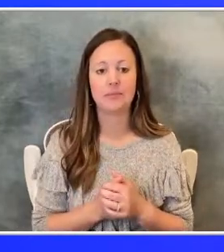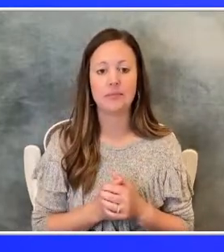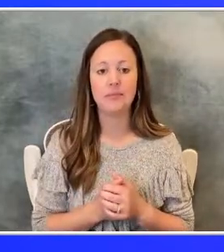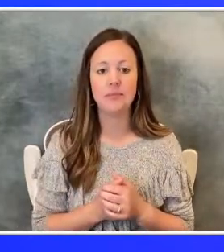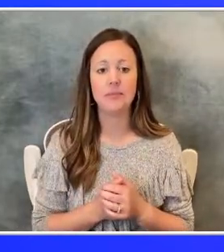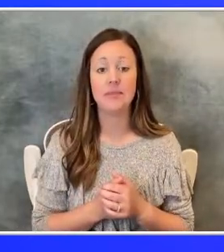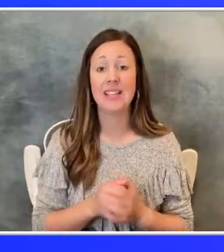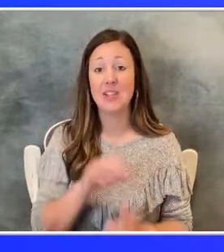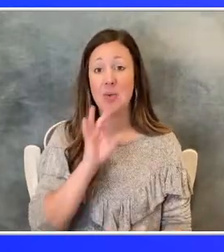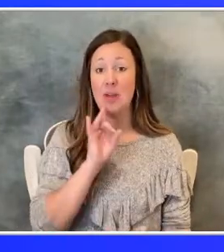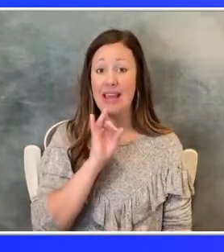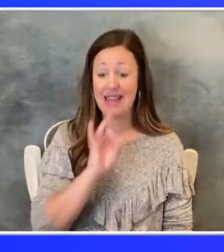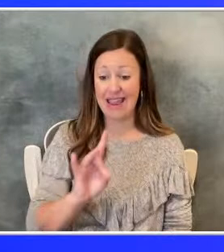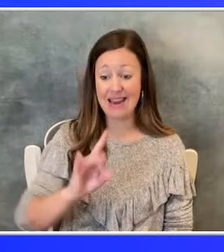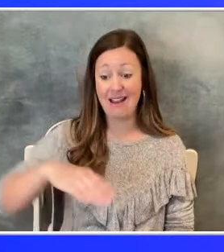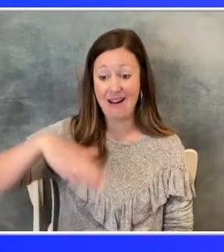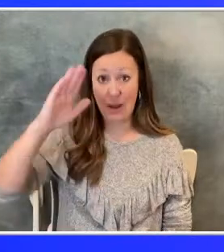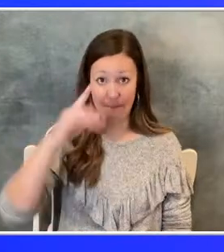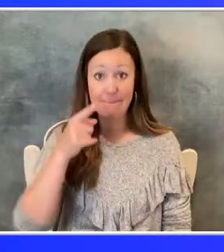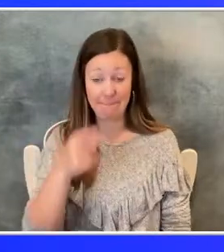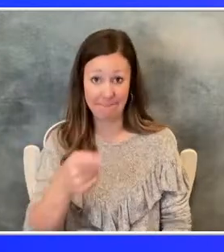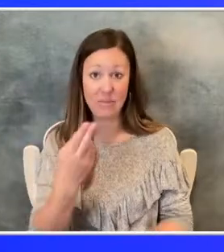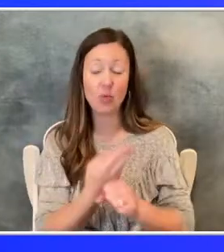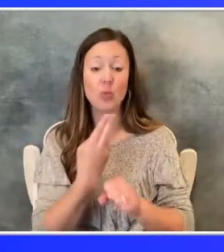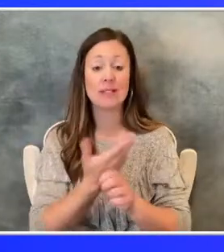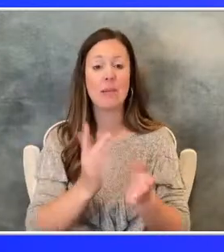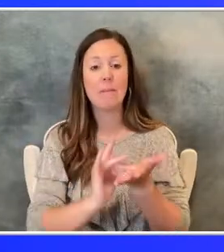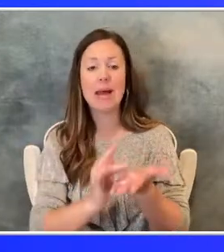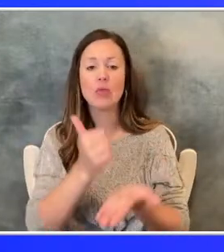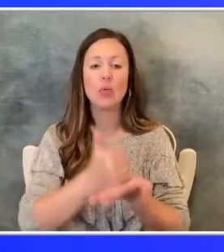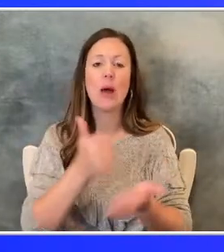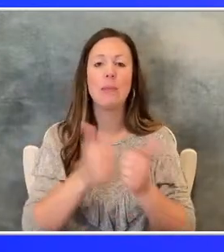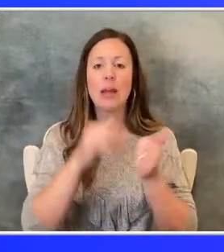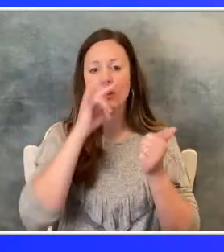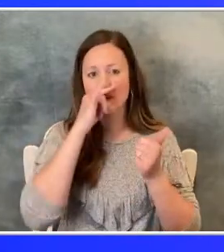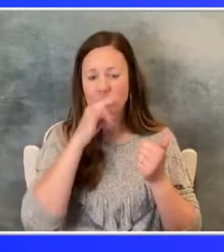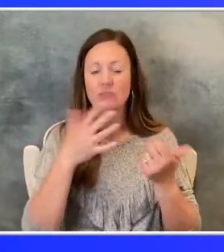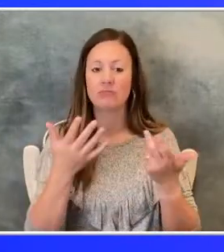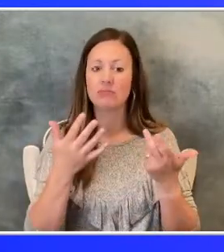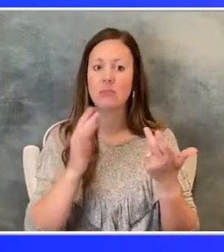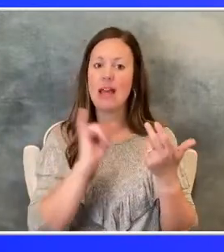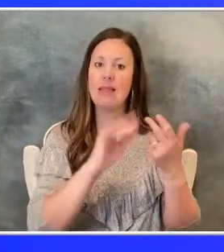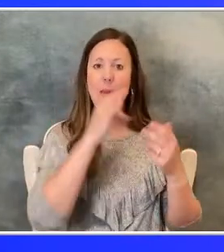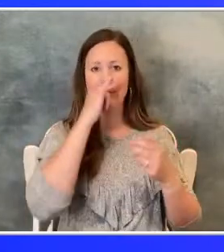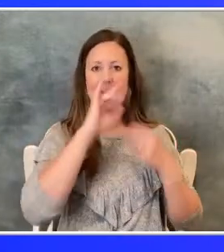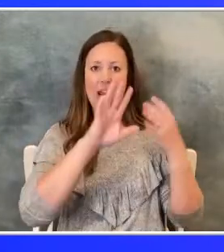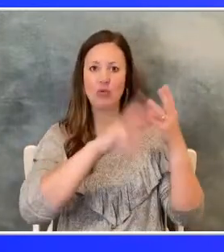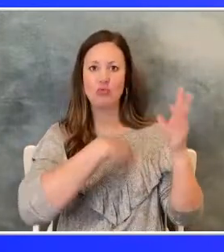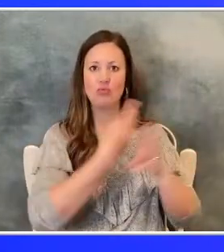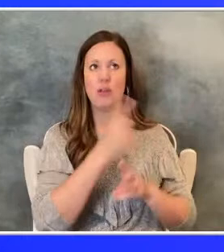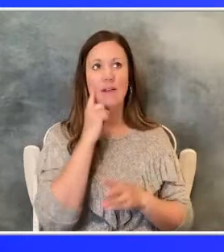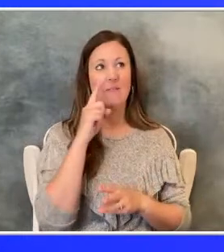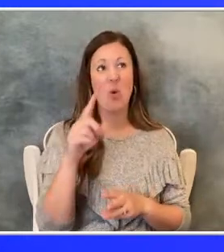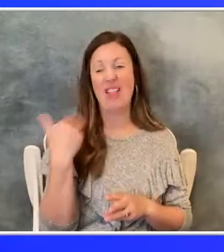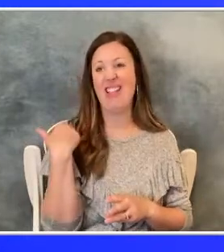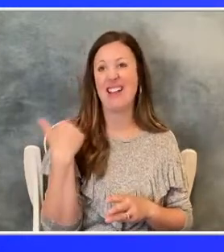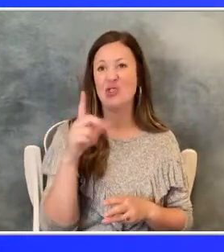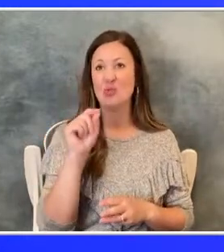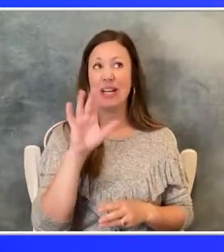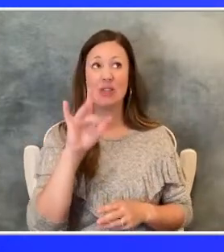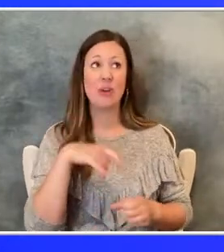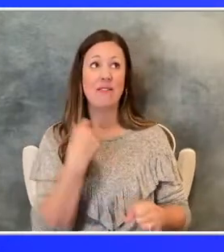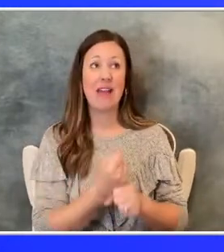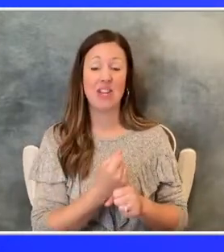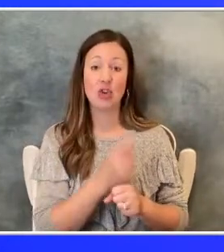up, 8 years and up in in the pediatric world for the last almost 20, 25 years. They're